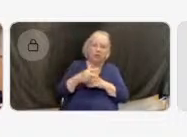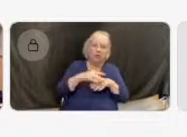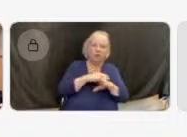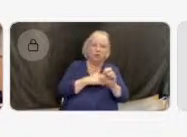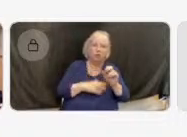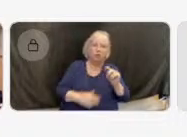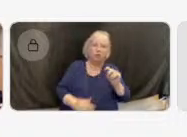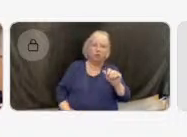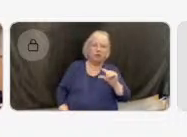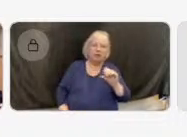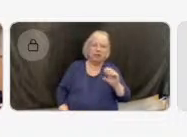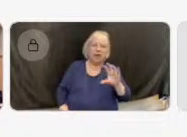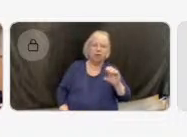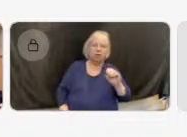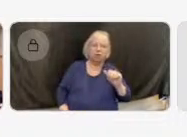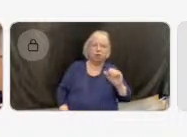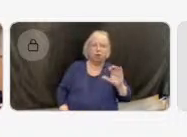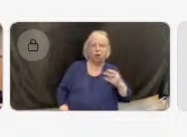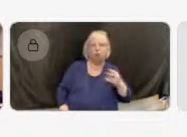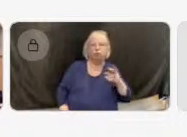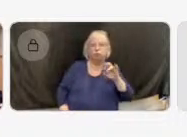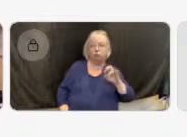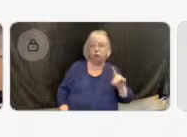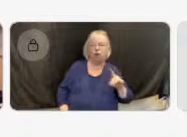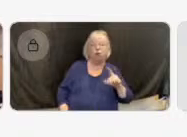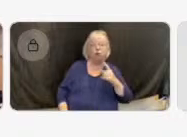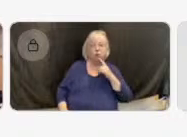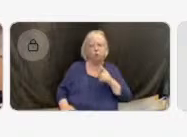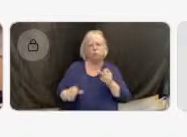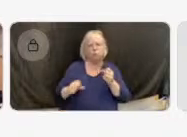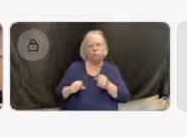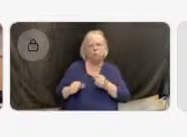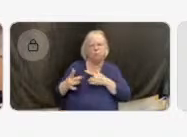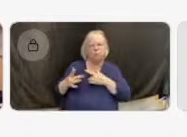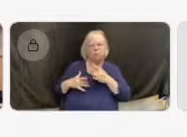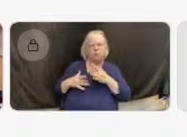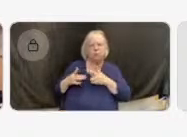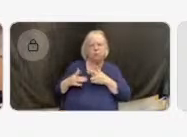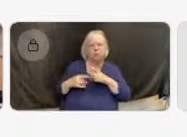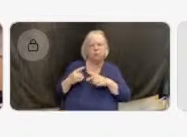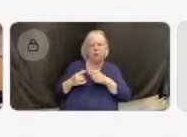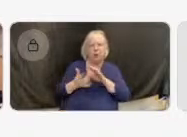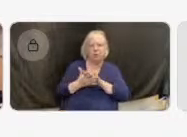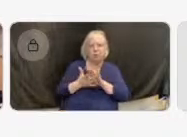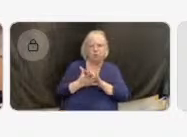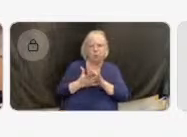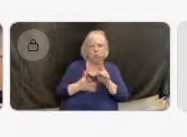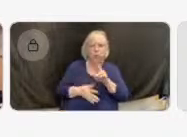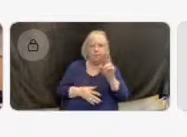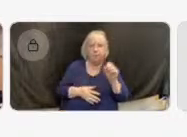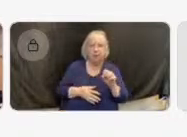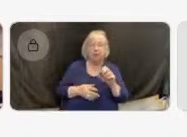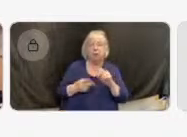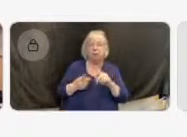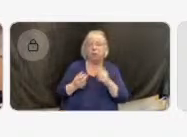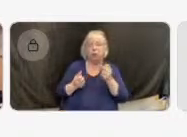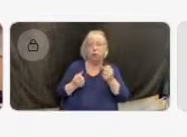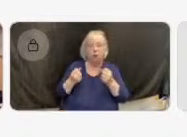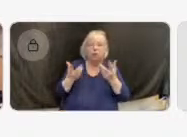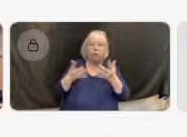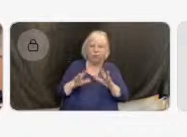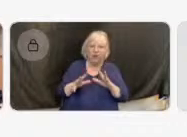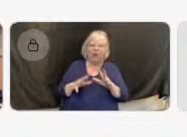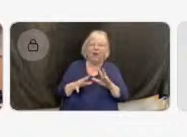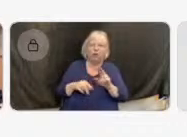Stagecoach Road. We have a grave concern for school buses, for cars that are already on this